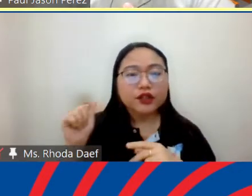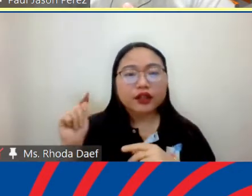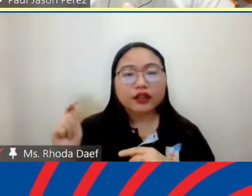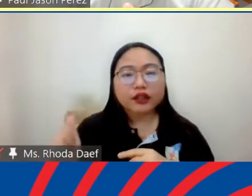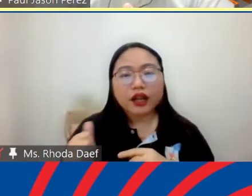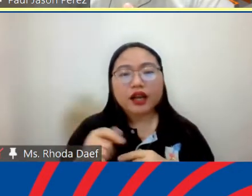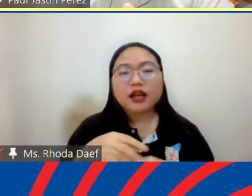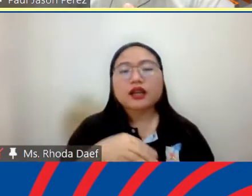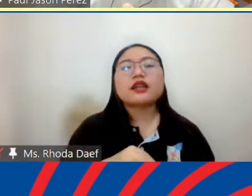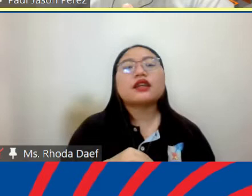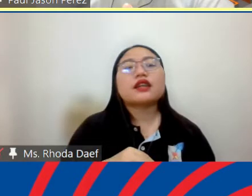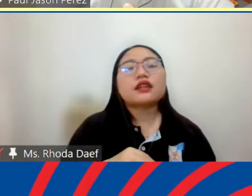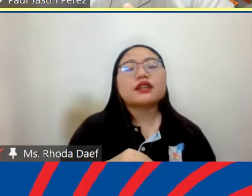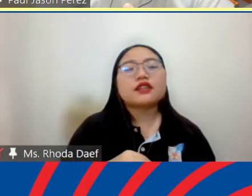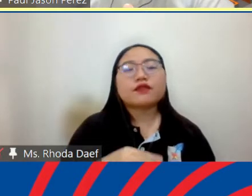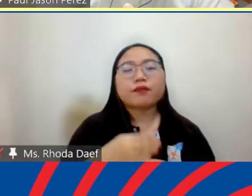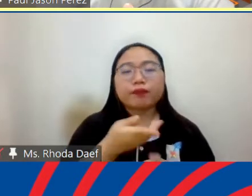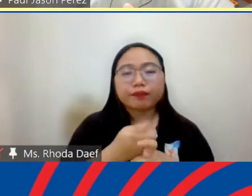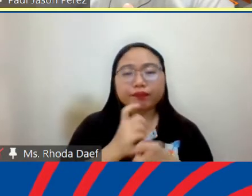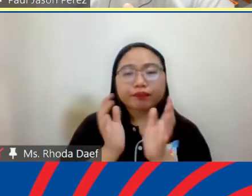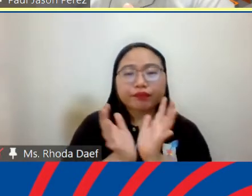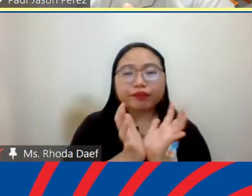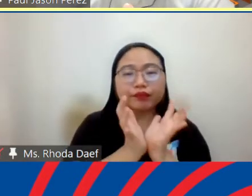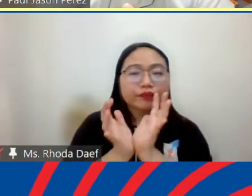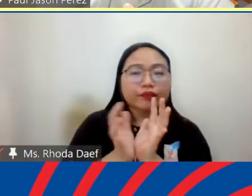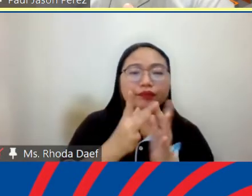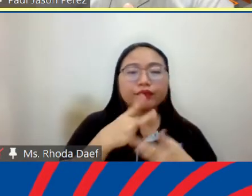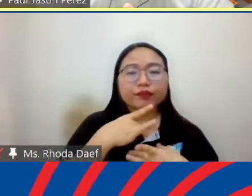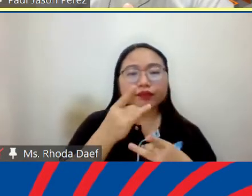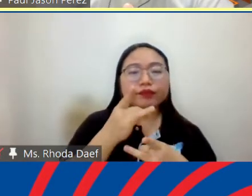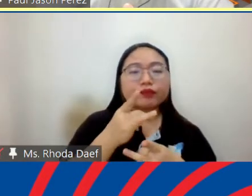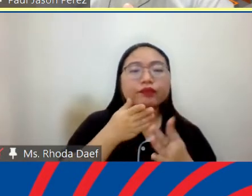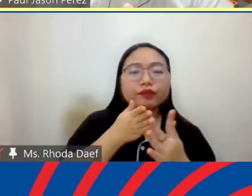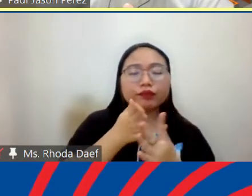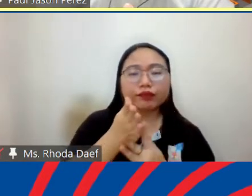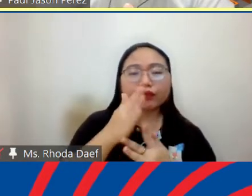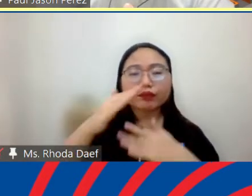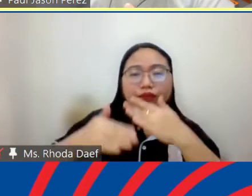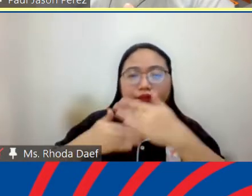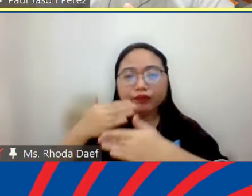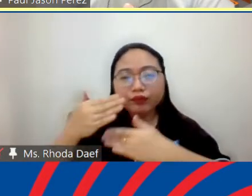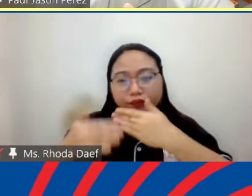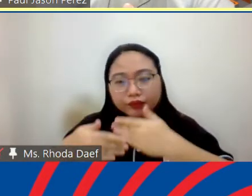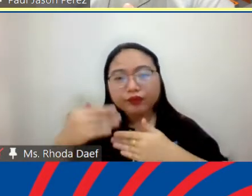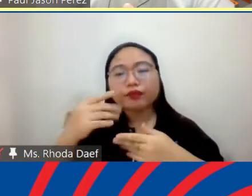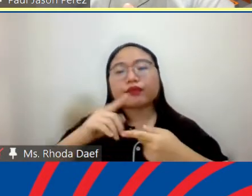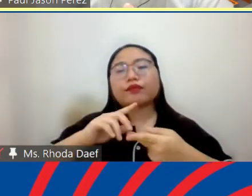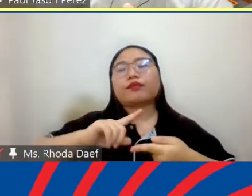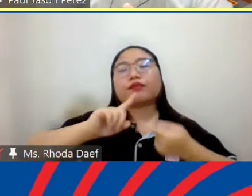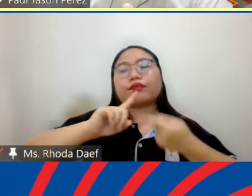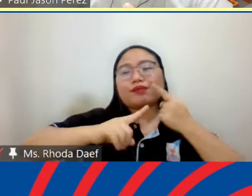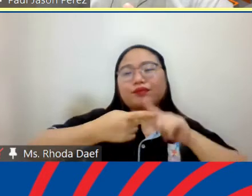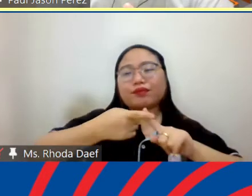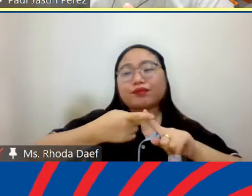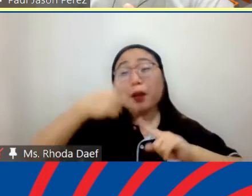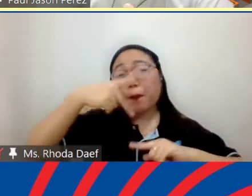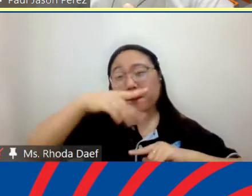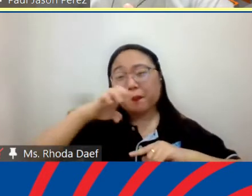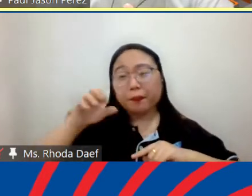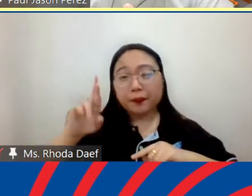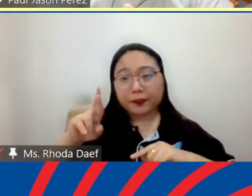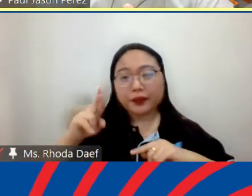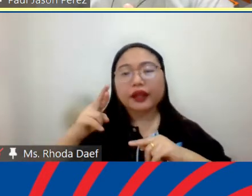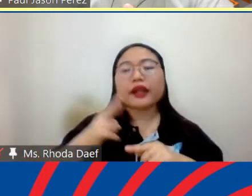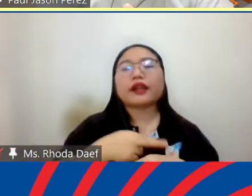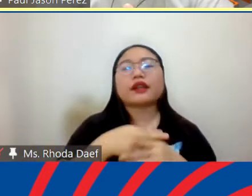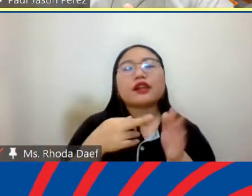of interest through the process of peer review and project management. So research